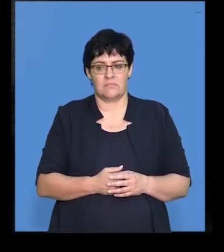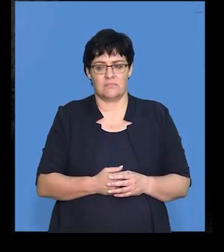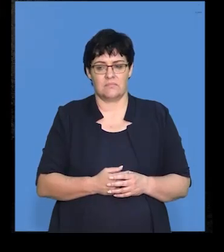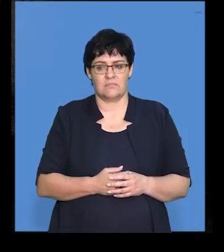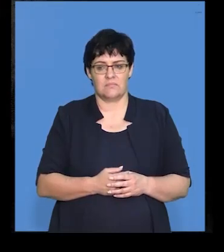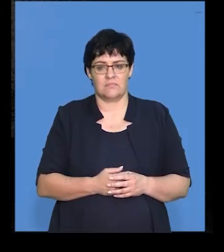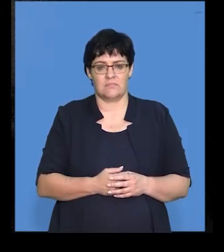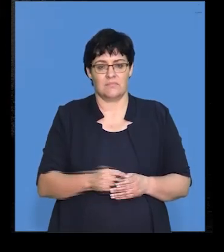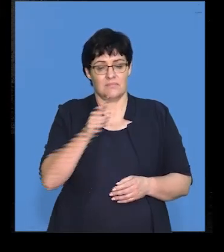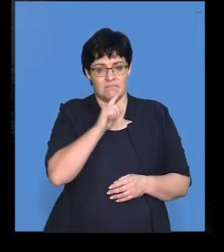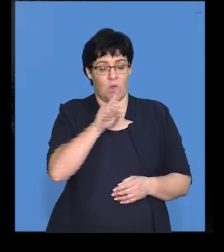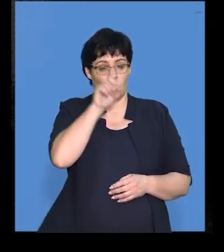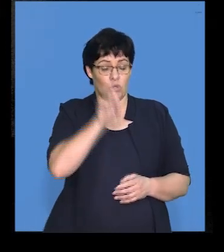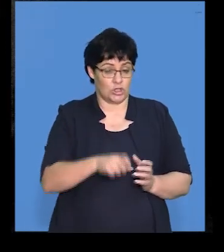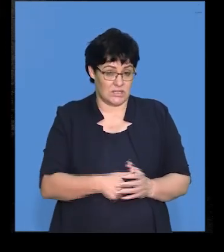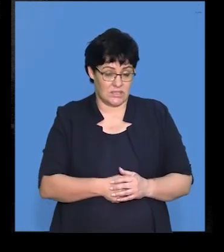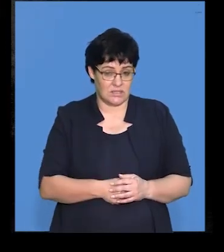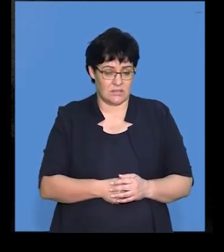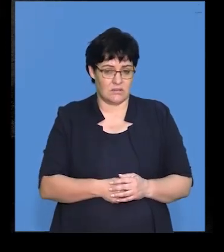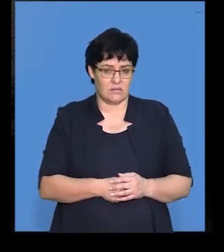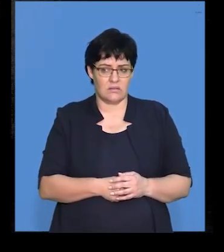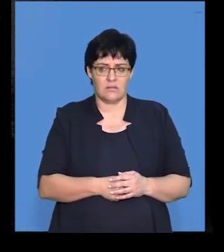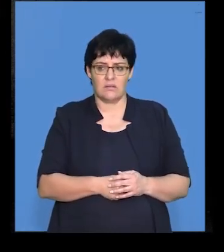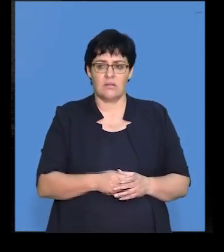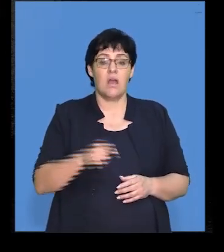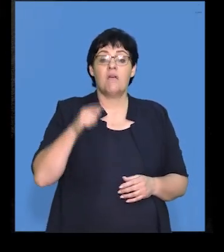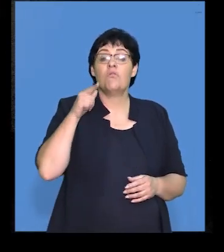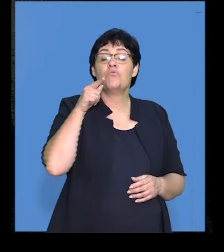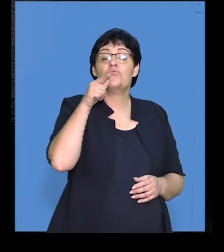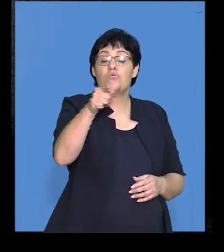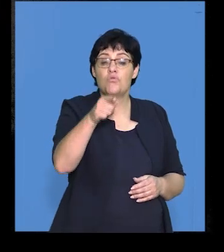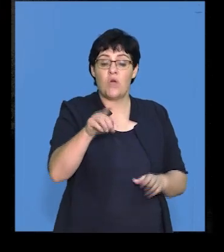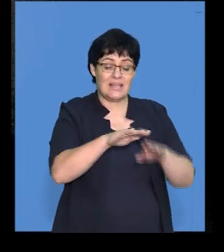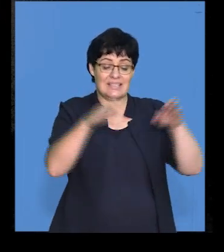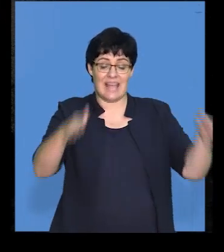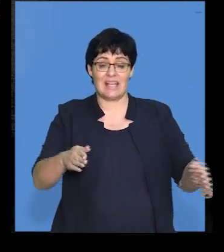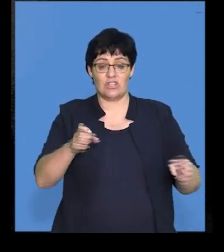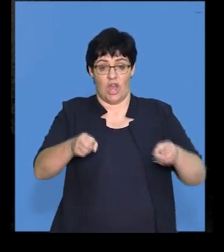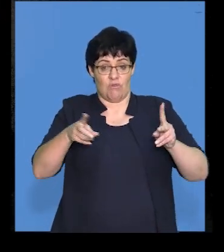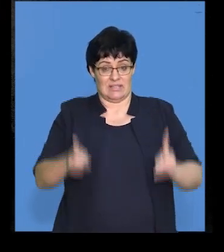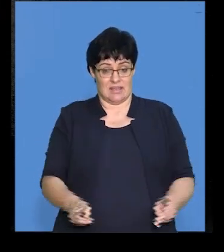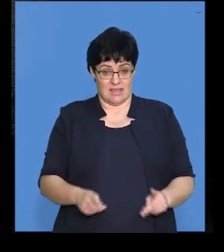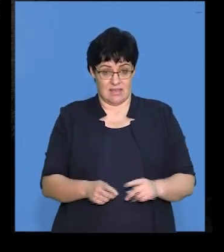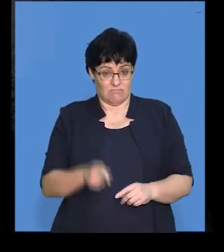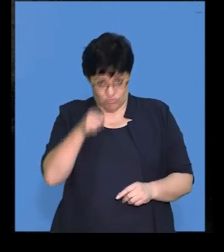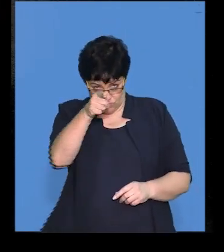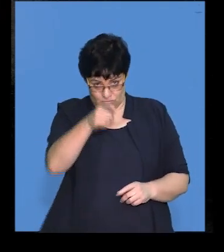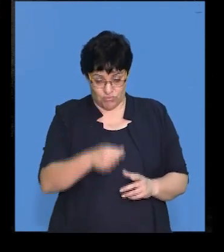Sorry. This is the question. If you were the stage director,